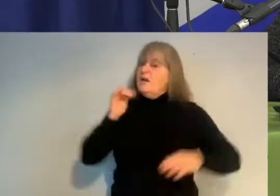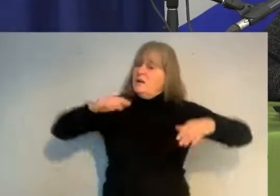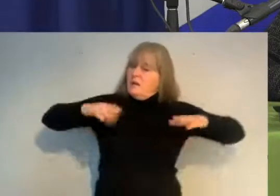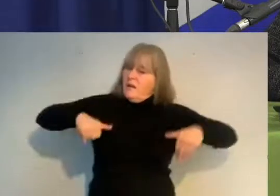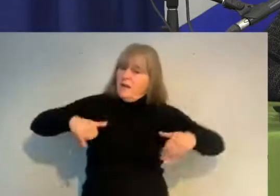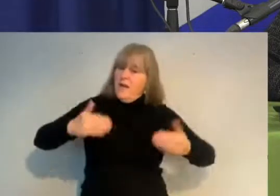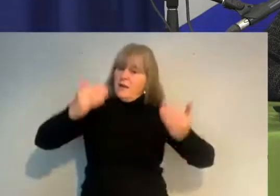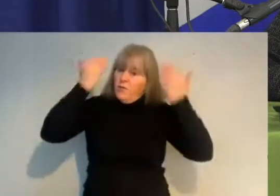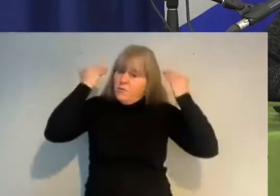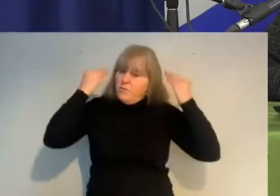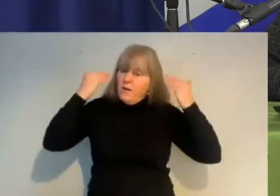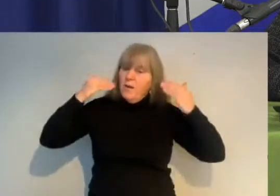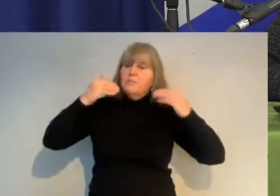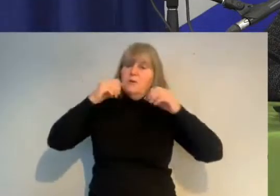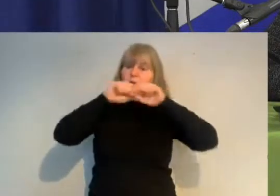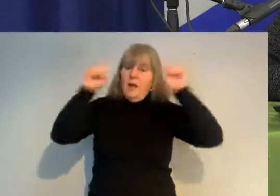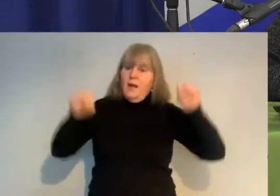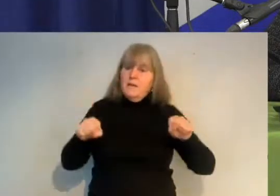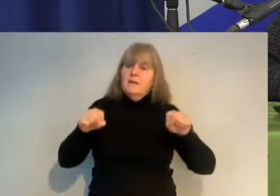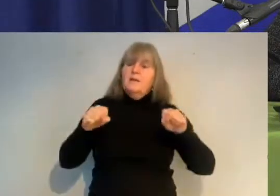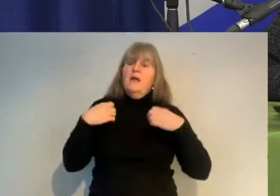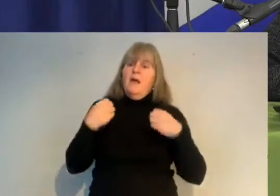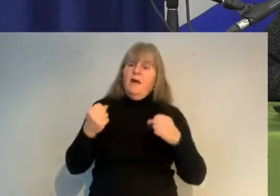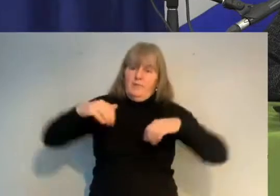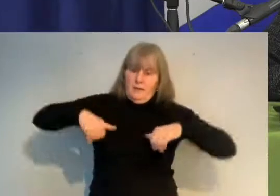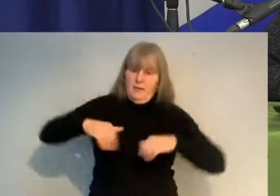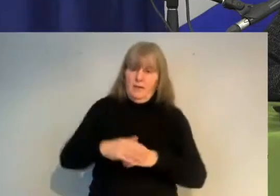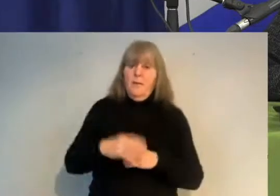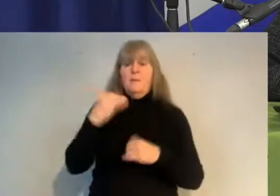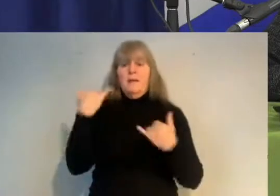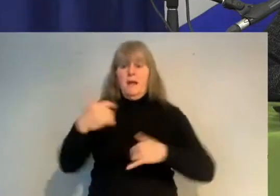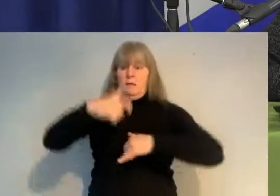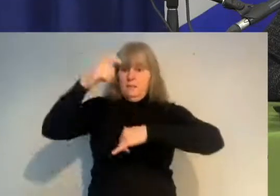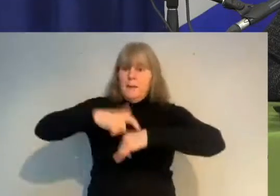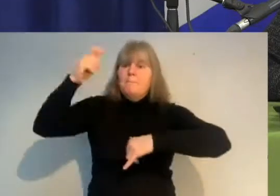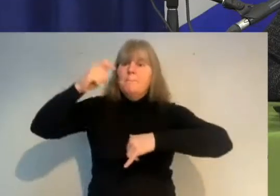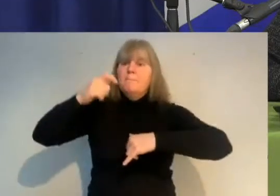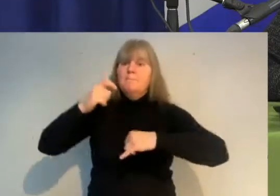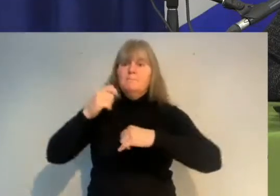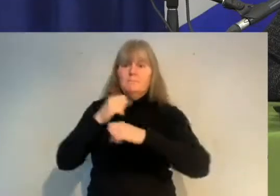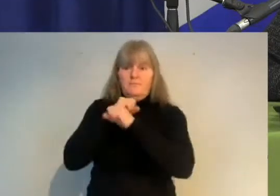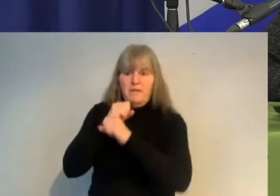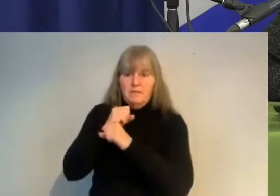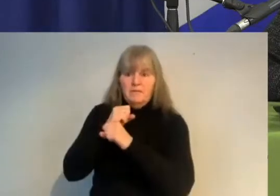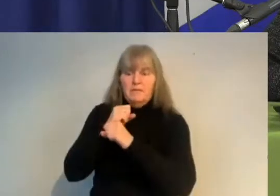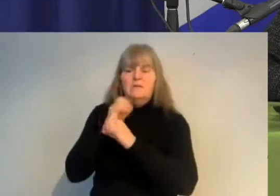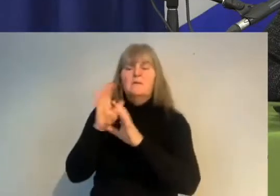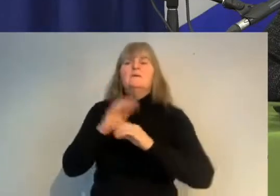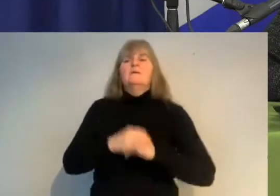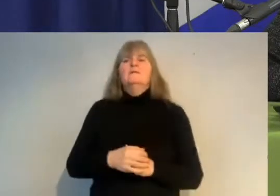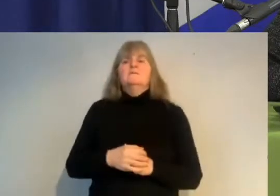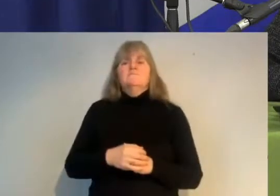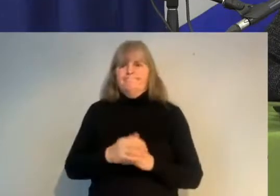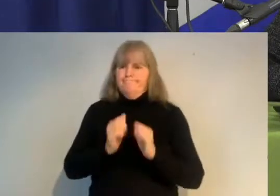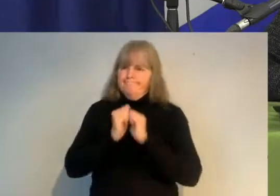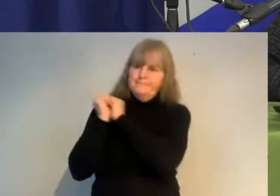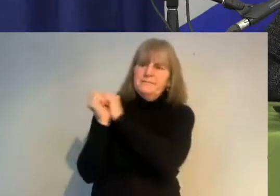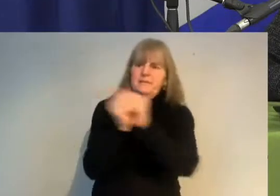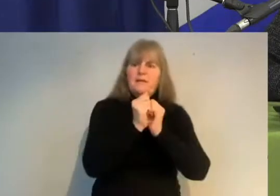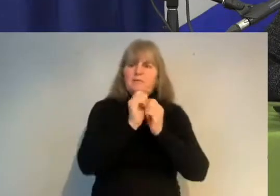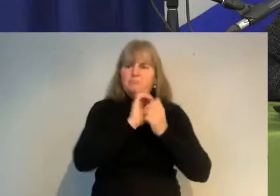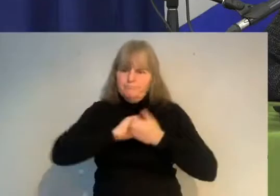And now is the time to prevent this. We now need to pull together and do what it will